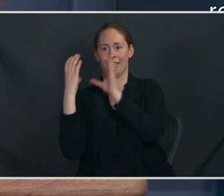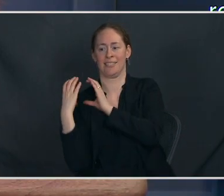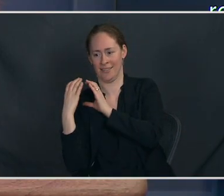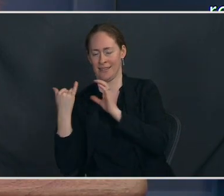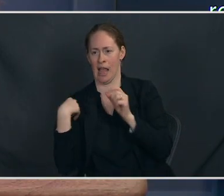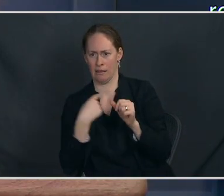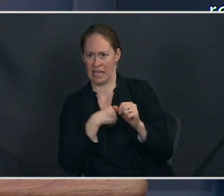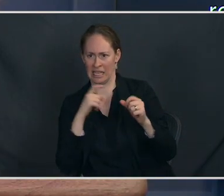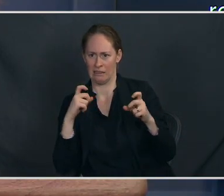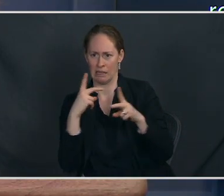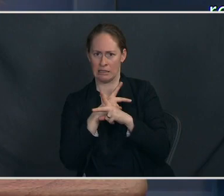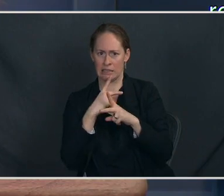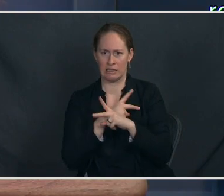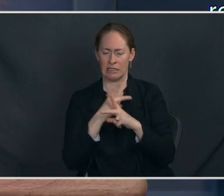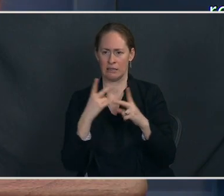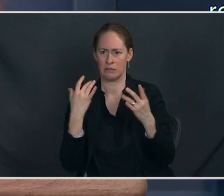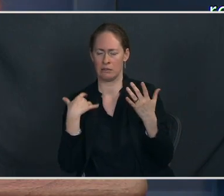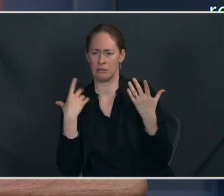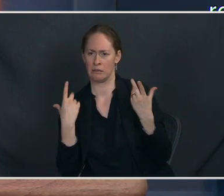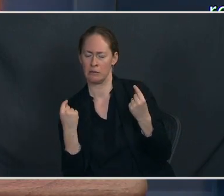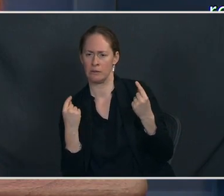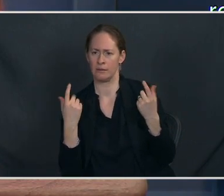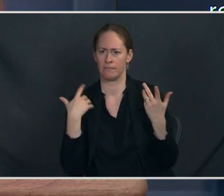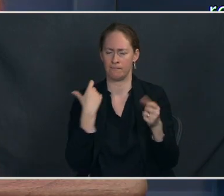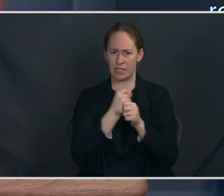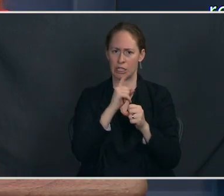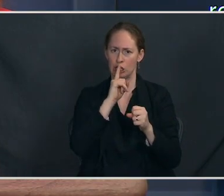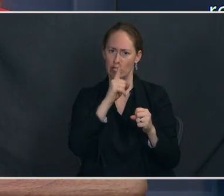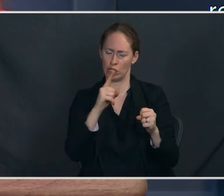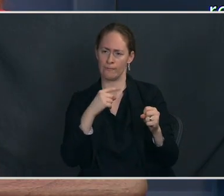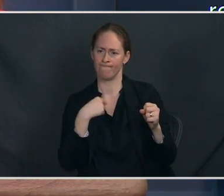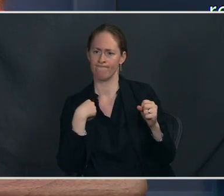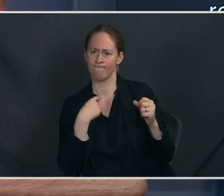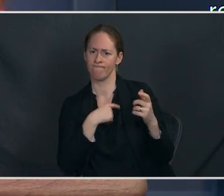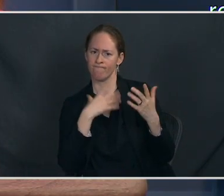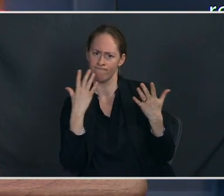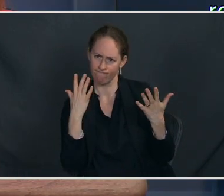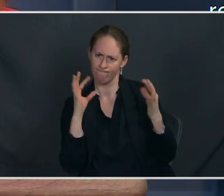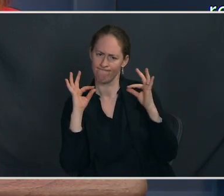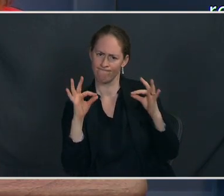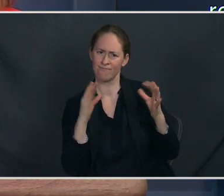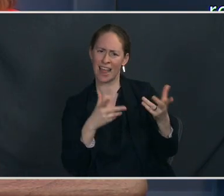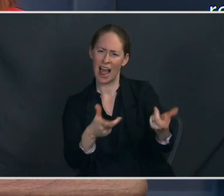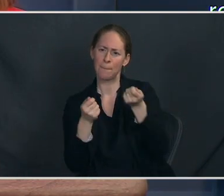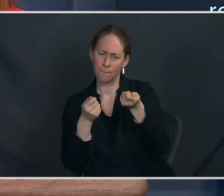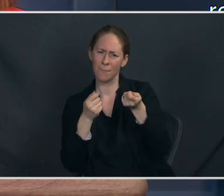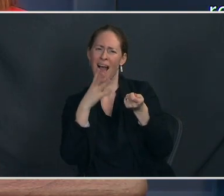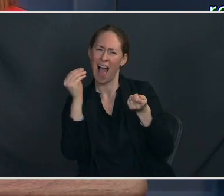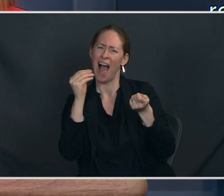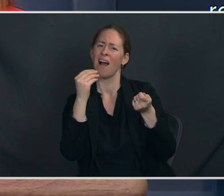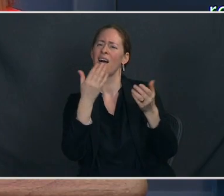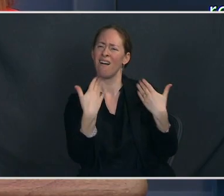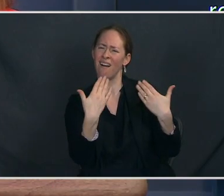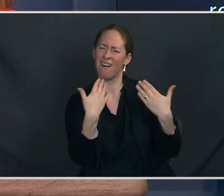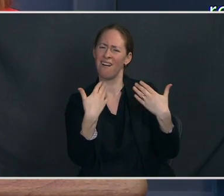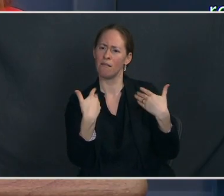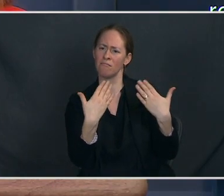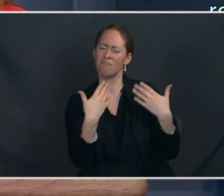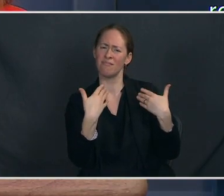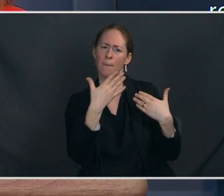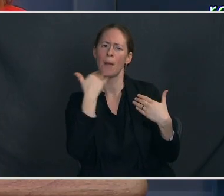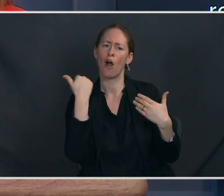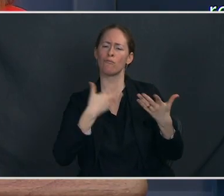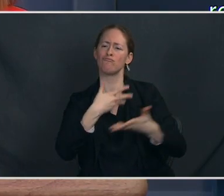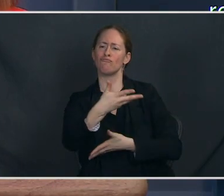ensure that we are taking steps to increase access, but also to communicate more effectively with communities of